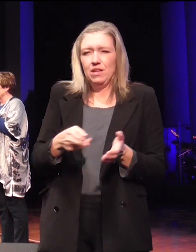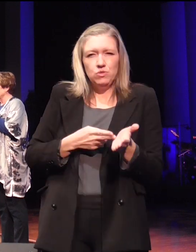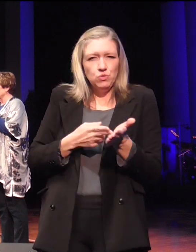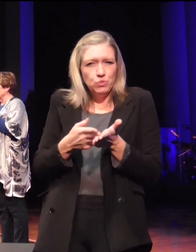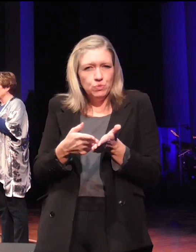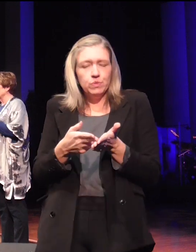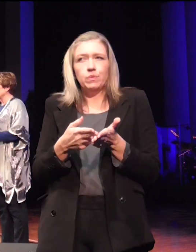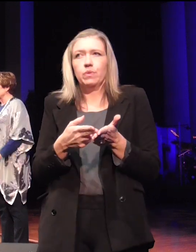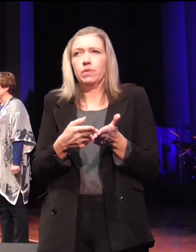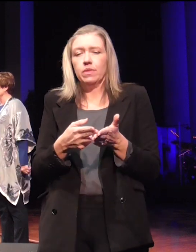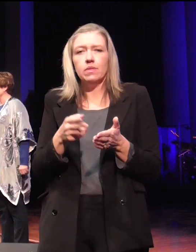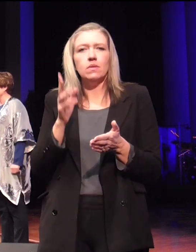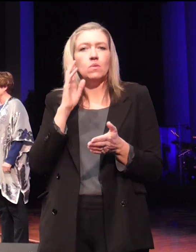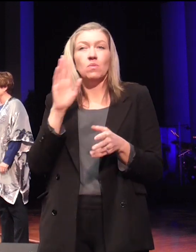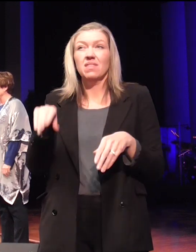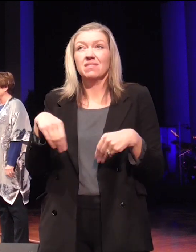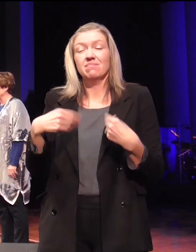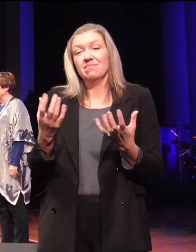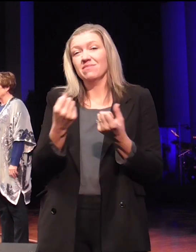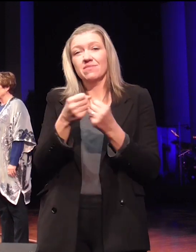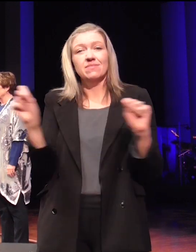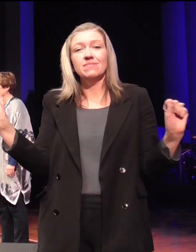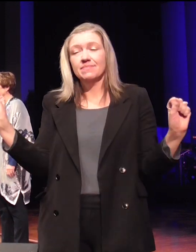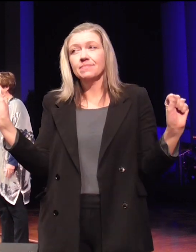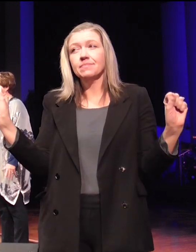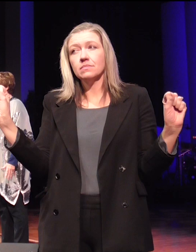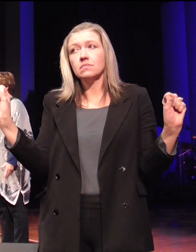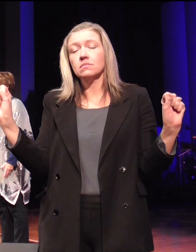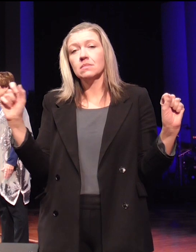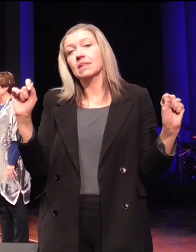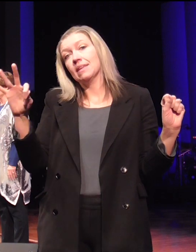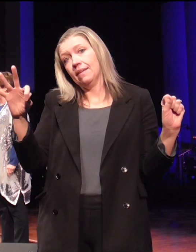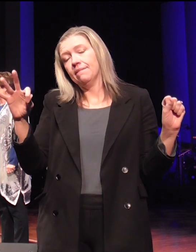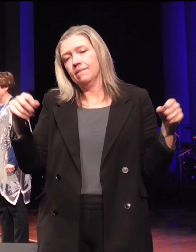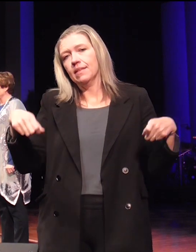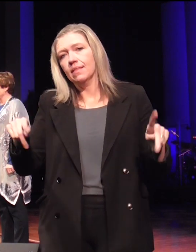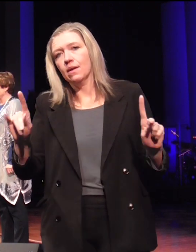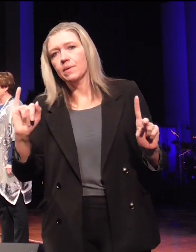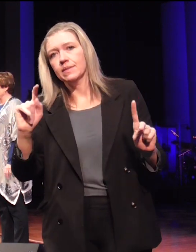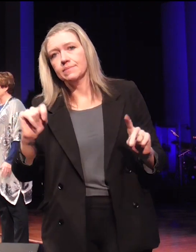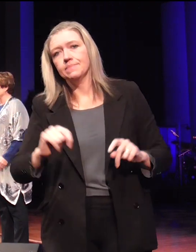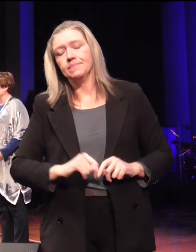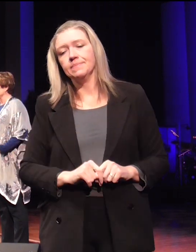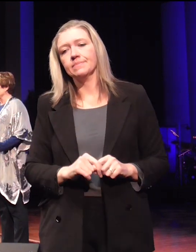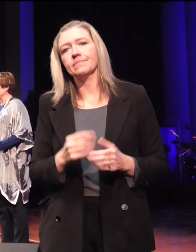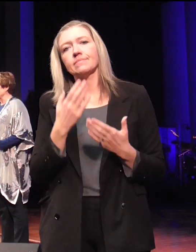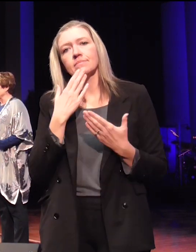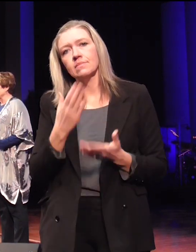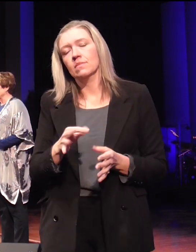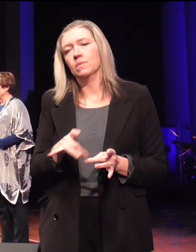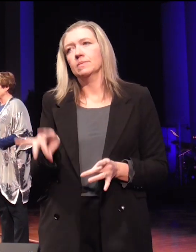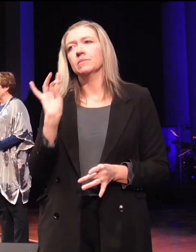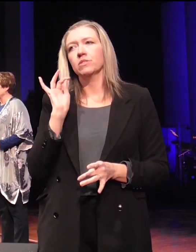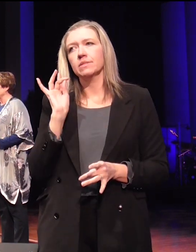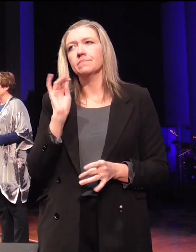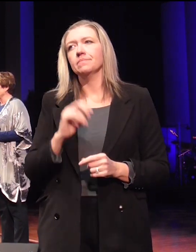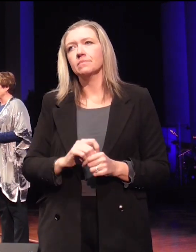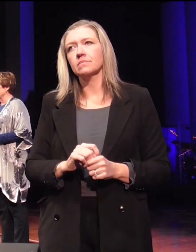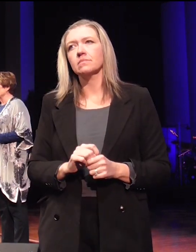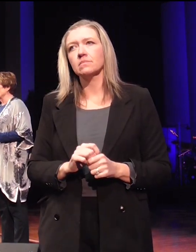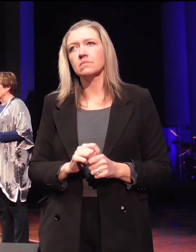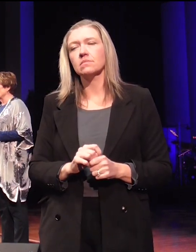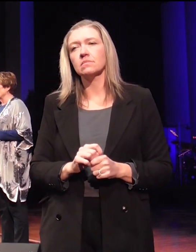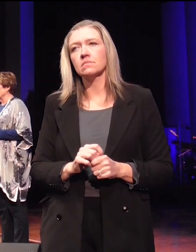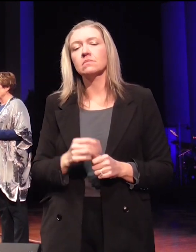that will set us free if we allow it. Thank you, Spirit. Thank you